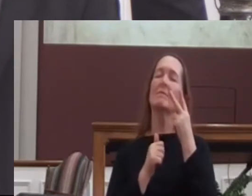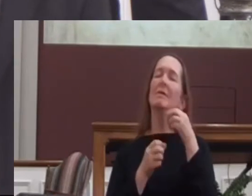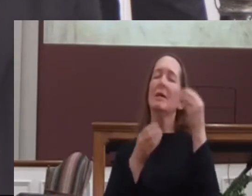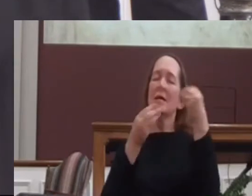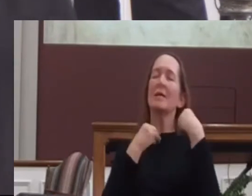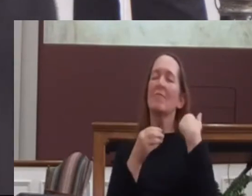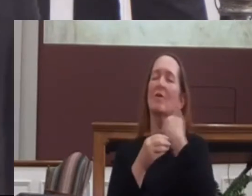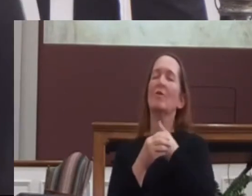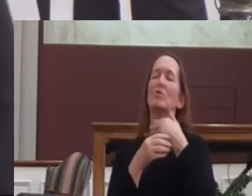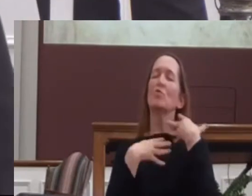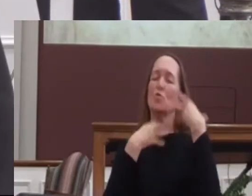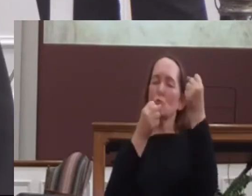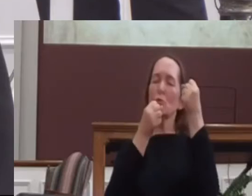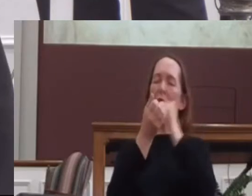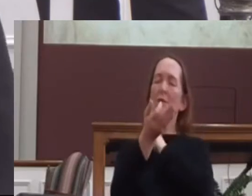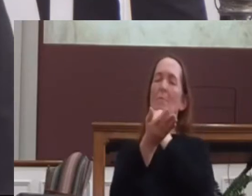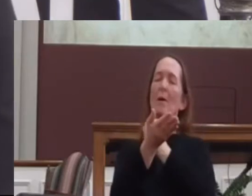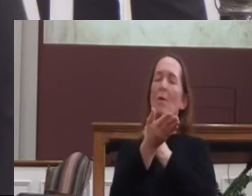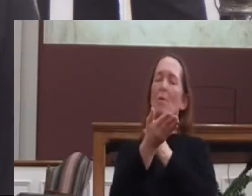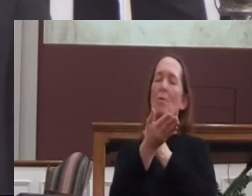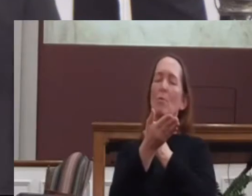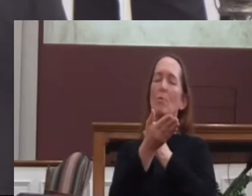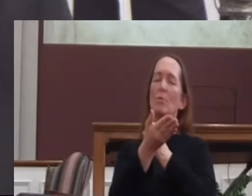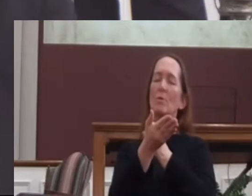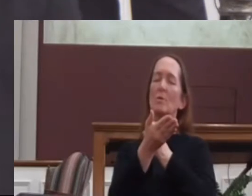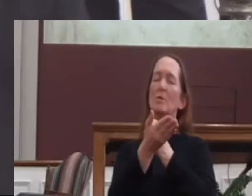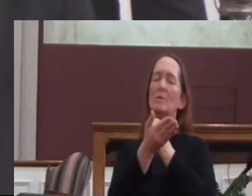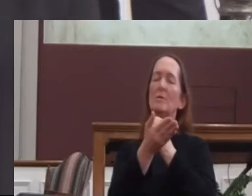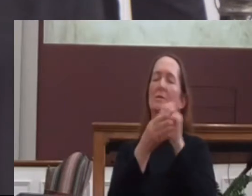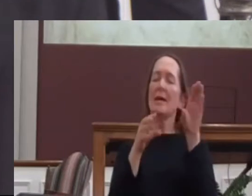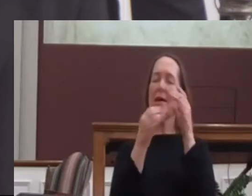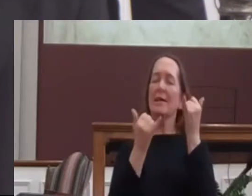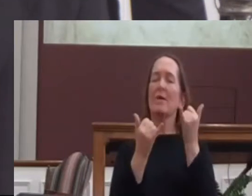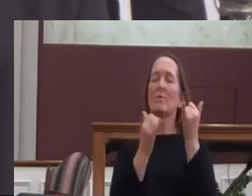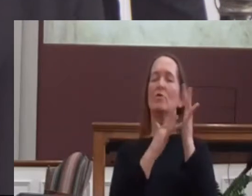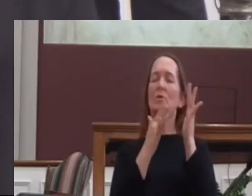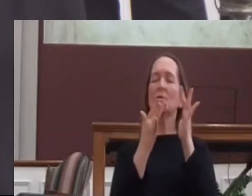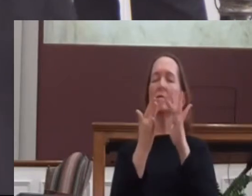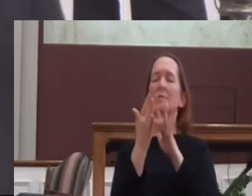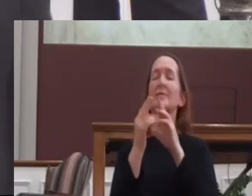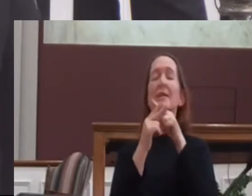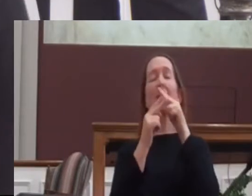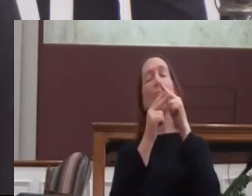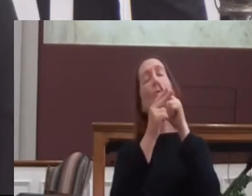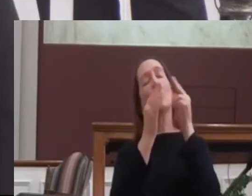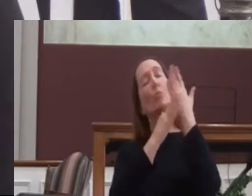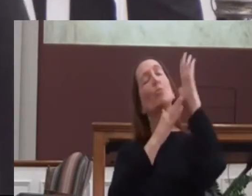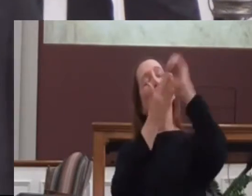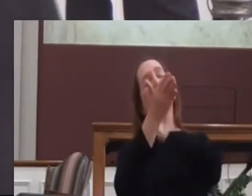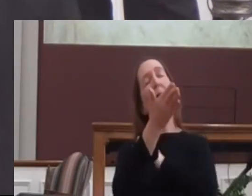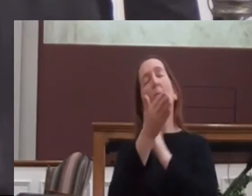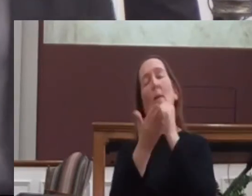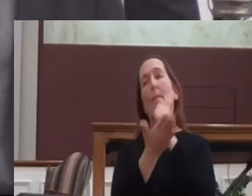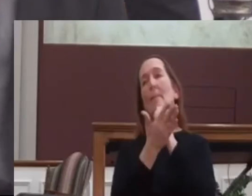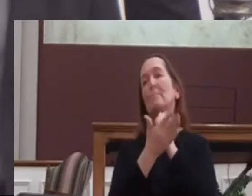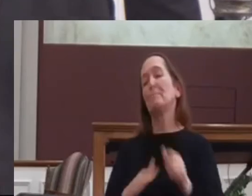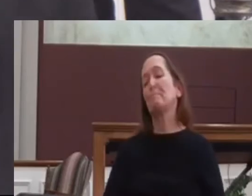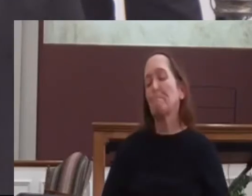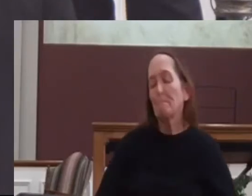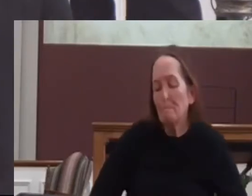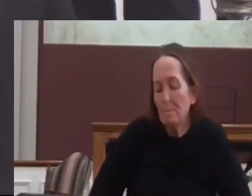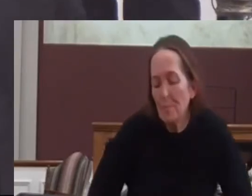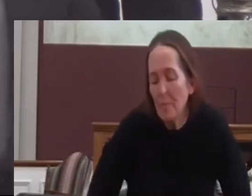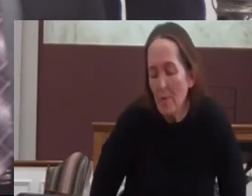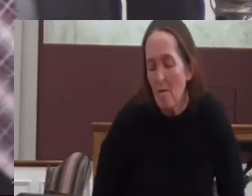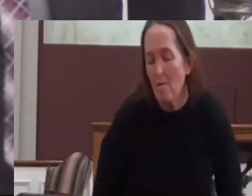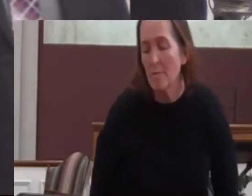in a way for others to see. Give us strength and power and courage to act now. We ask it in Jesus' name and